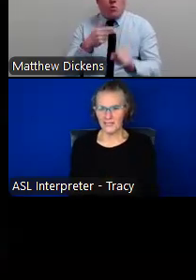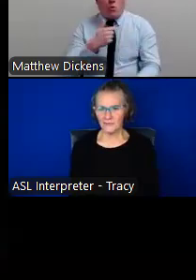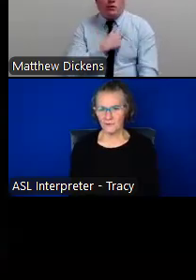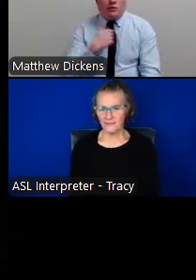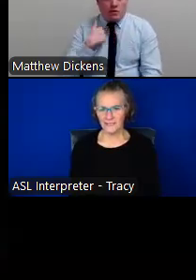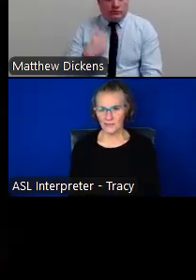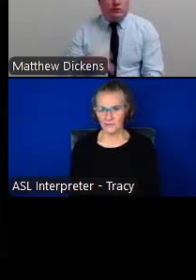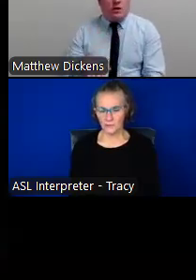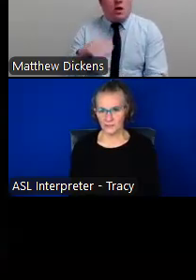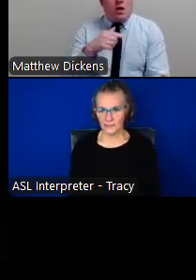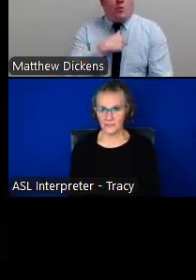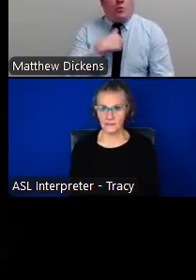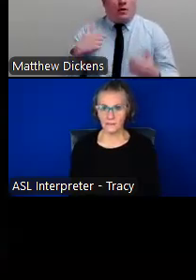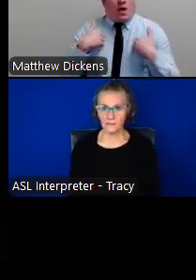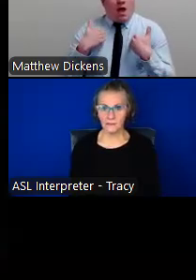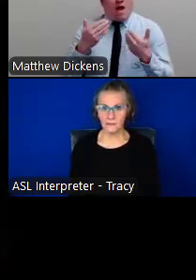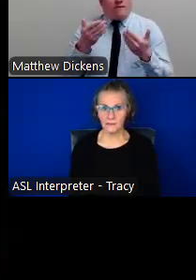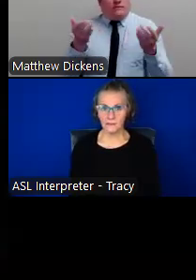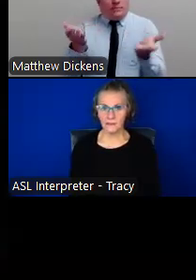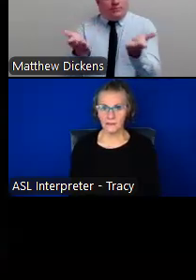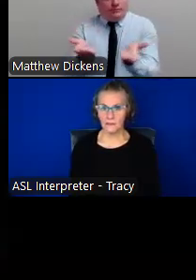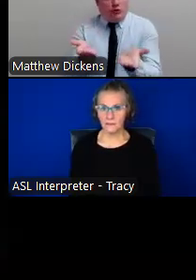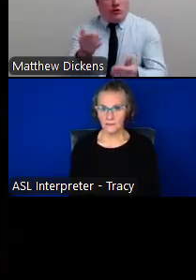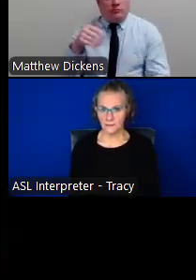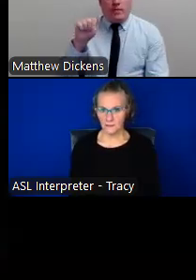Good morning, everyone. Thank you for joining us.